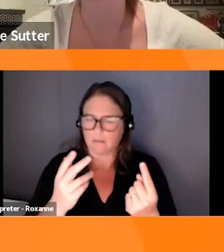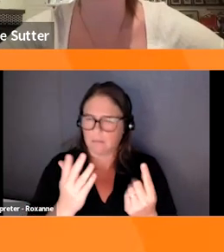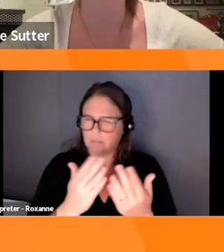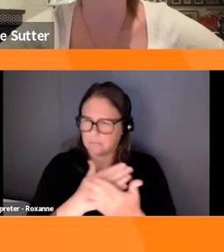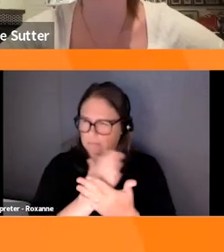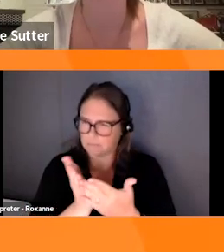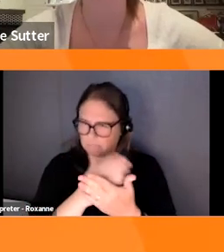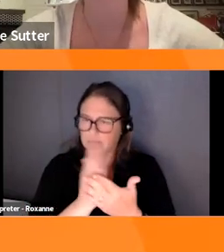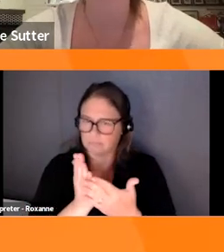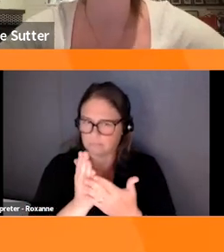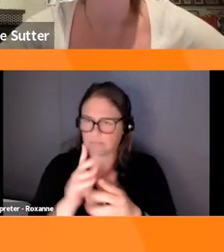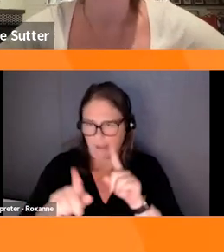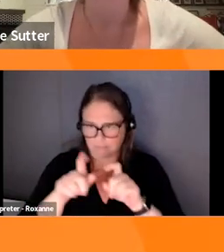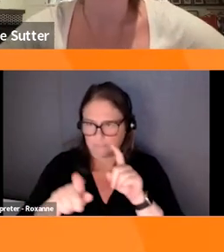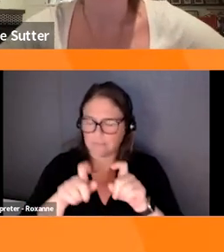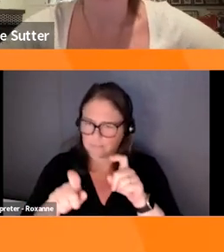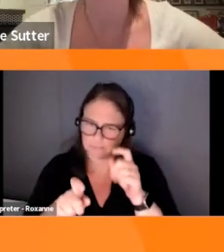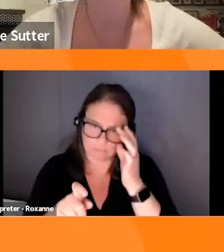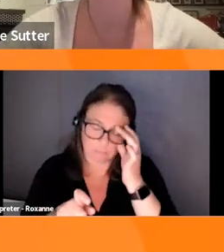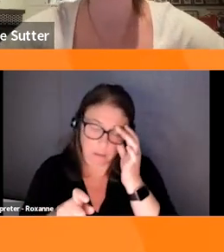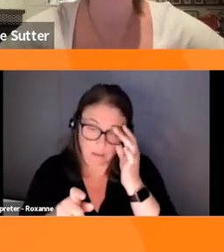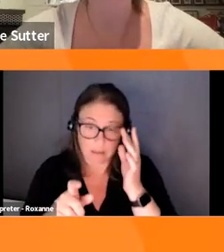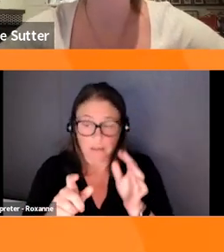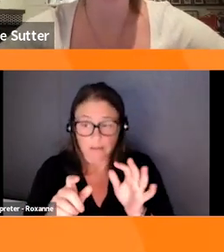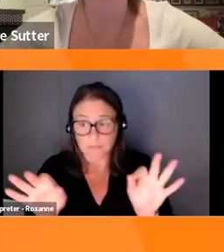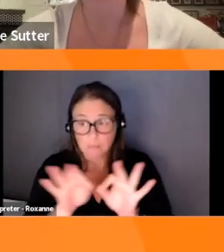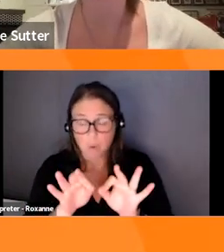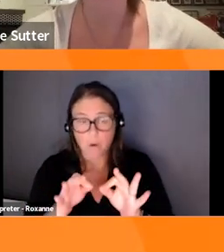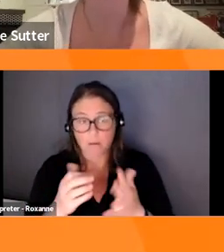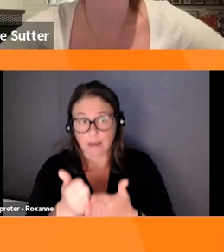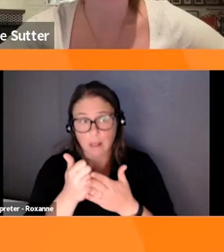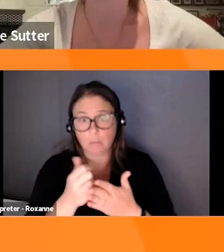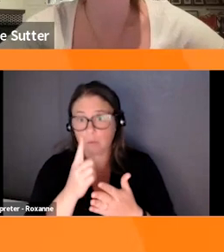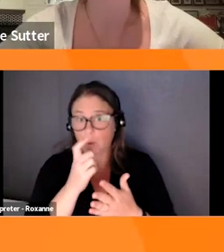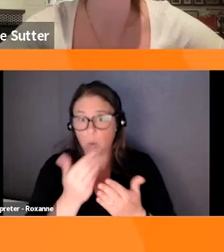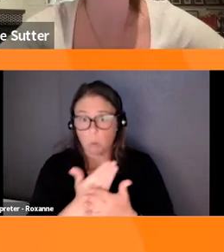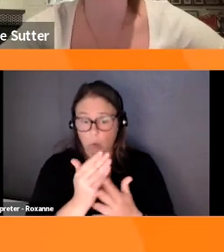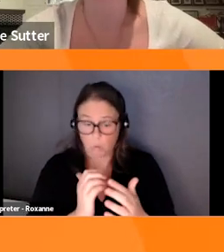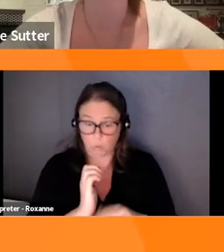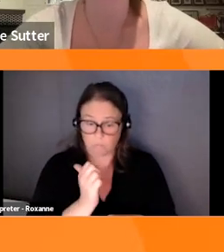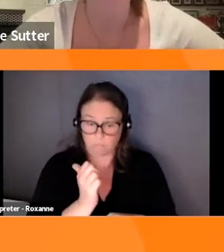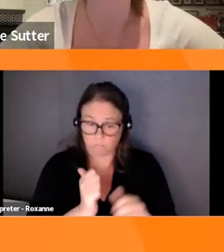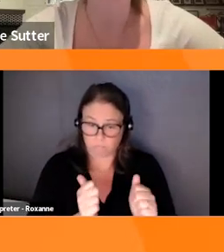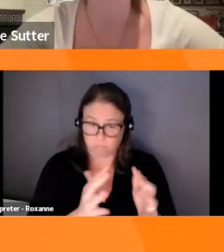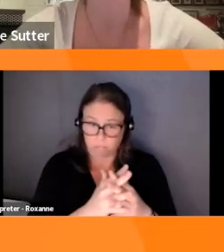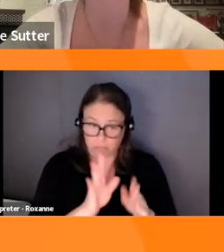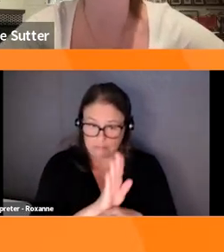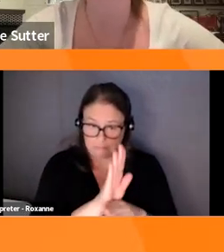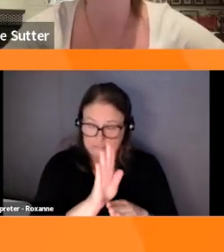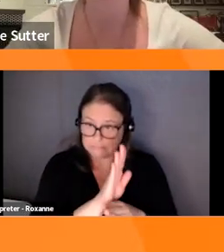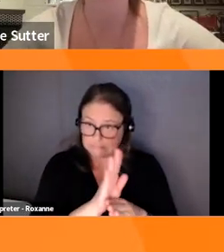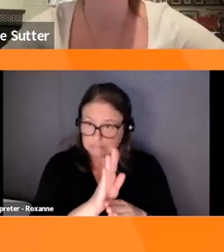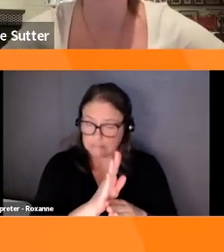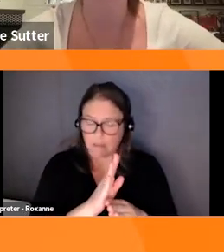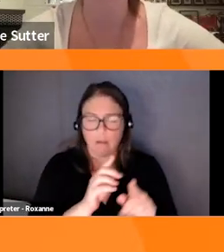this assessment for starting up businesses as well, because they kind of go through each of the emissions factors, so you